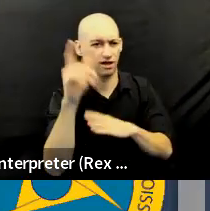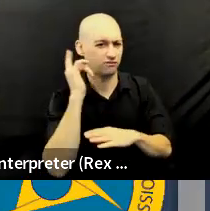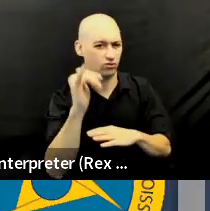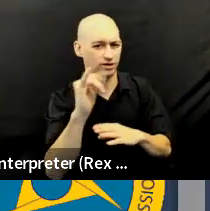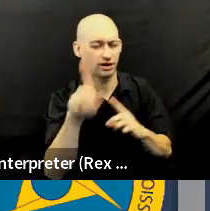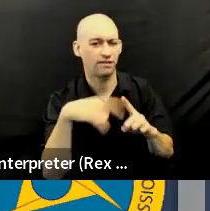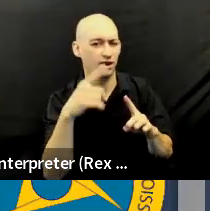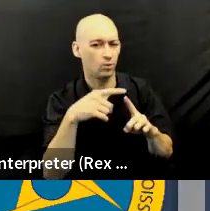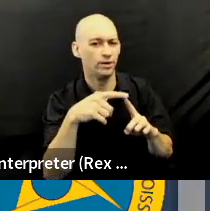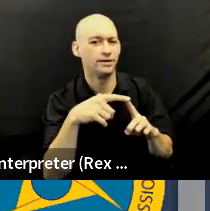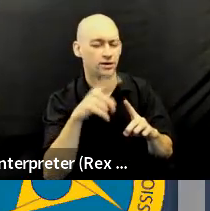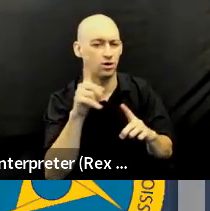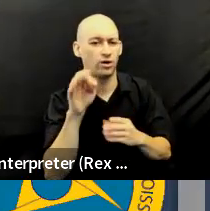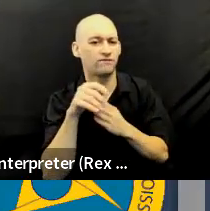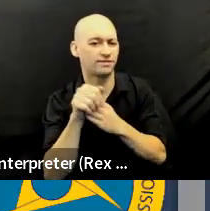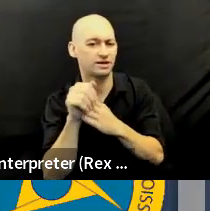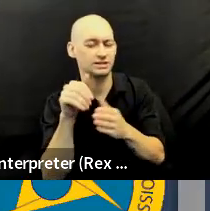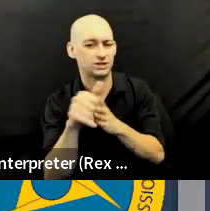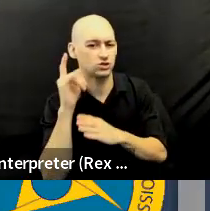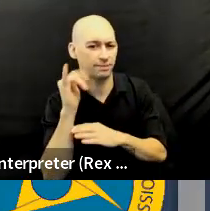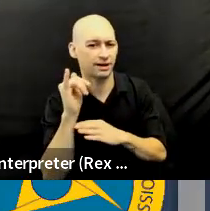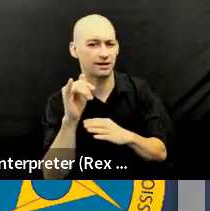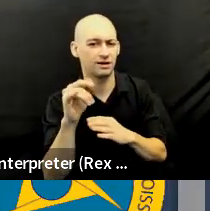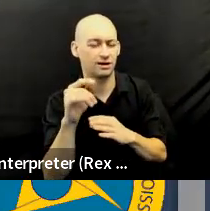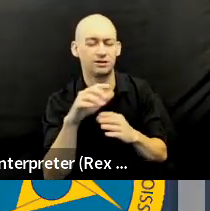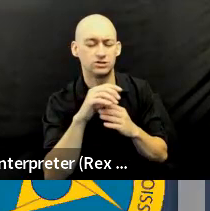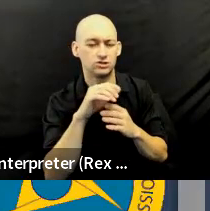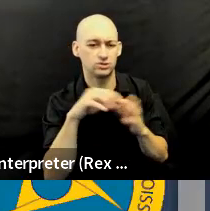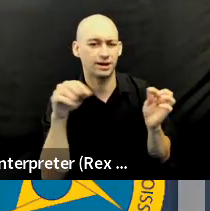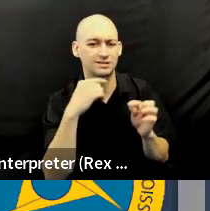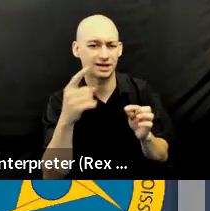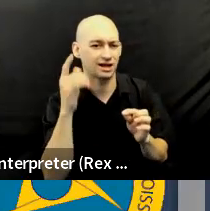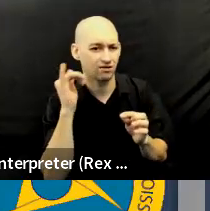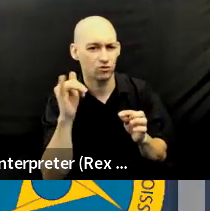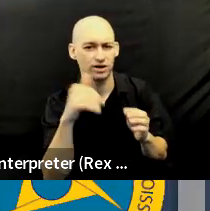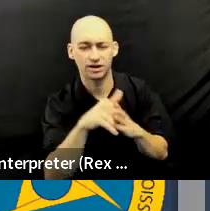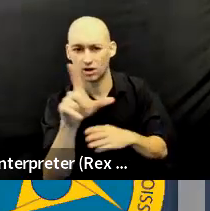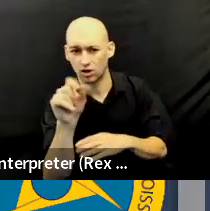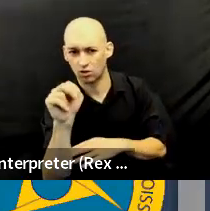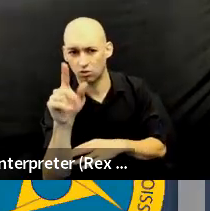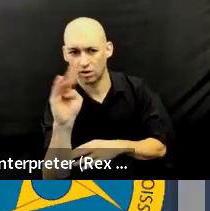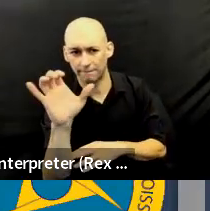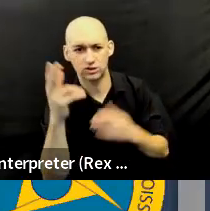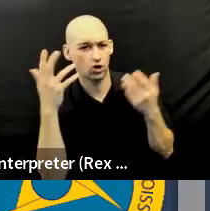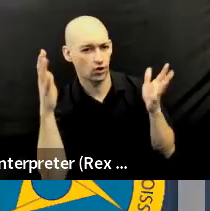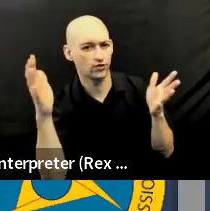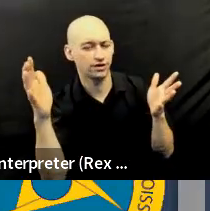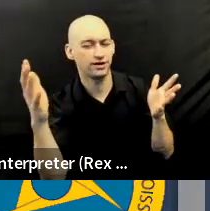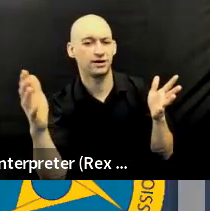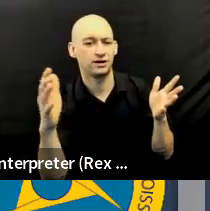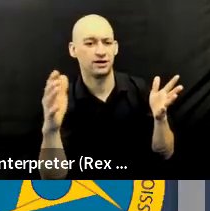when one of the leaders in Japan said that California and the ports in Long Beach and LA already